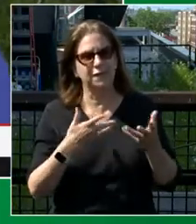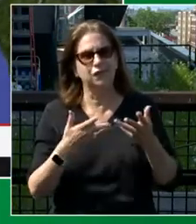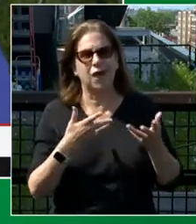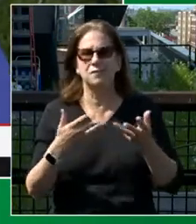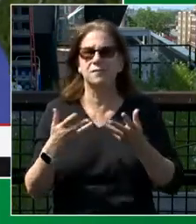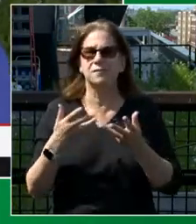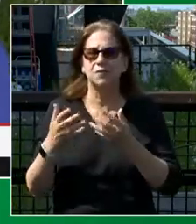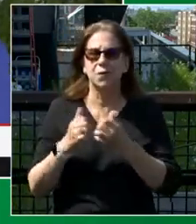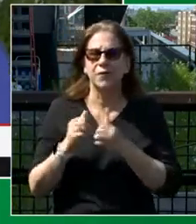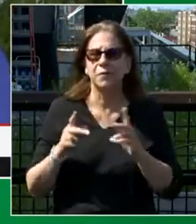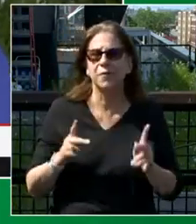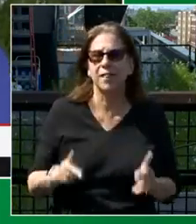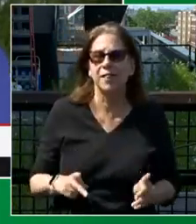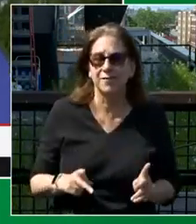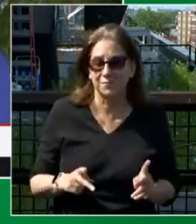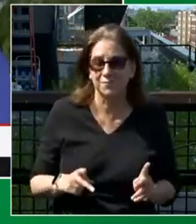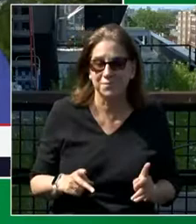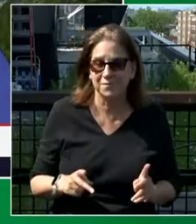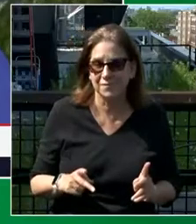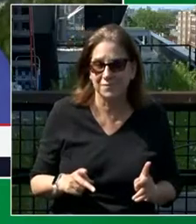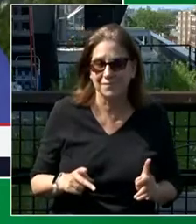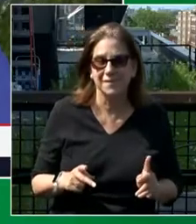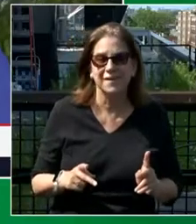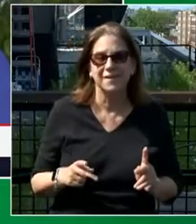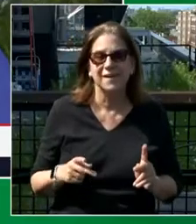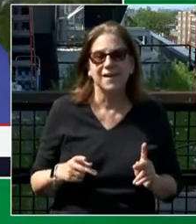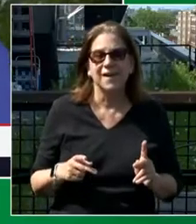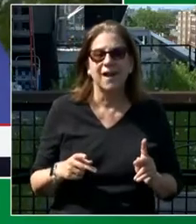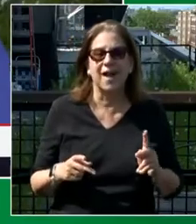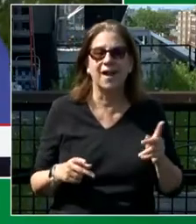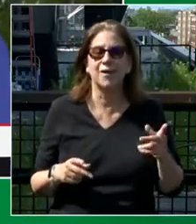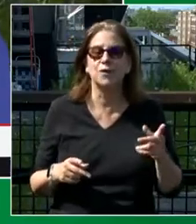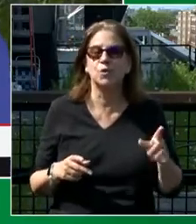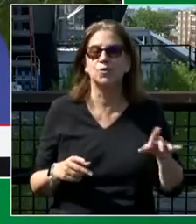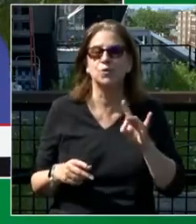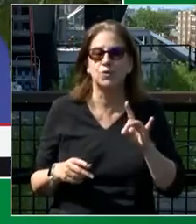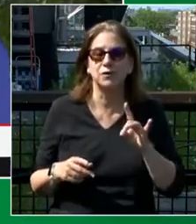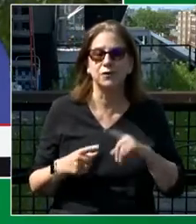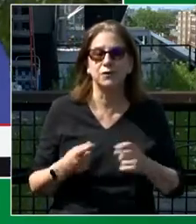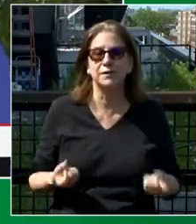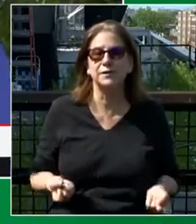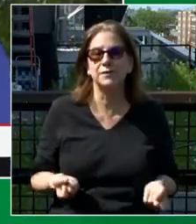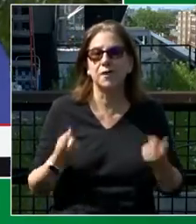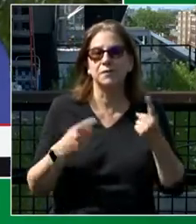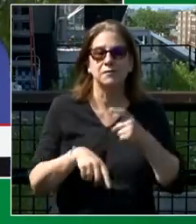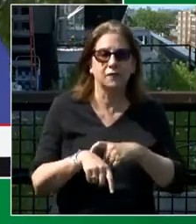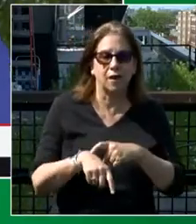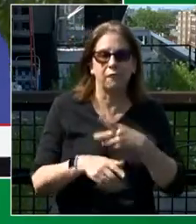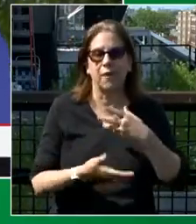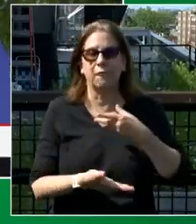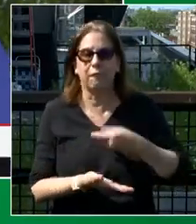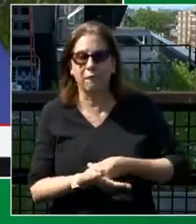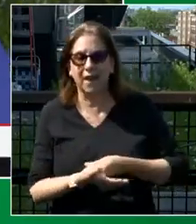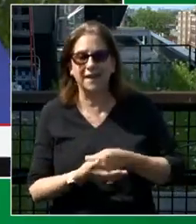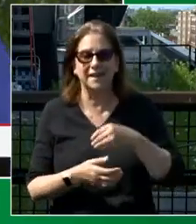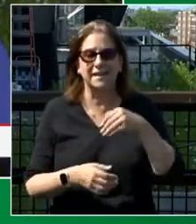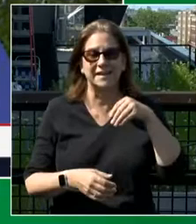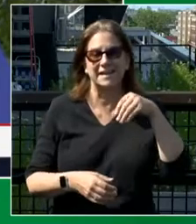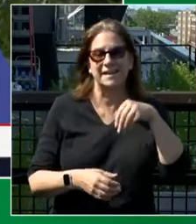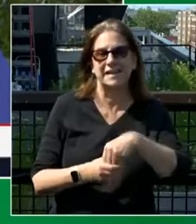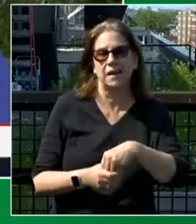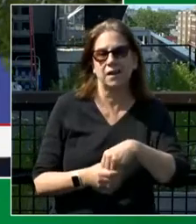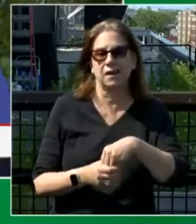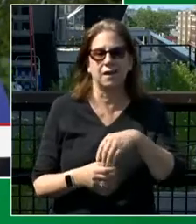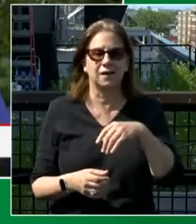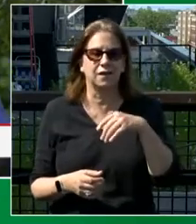choice to come spend this very important time and this very significant time to you. It's almost like every day's a wedding, now. For the next few months.